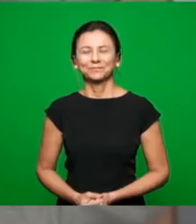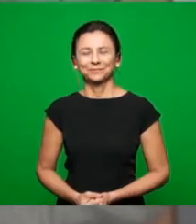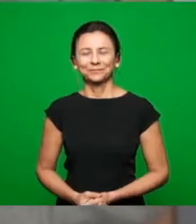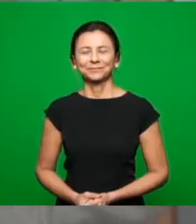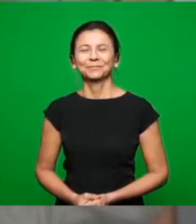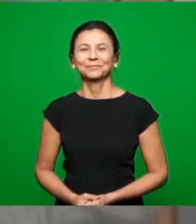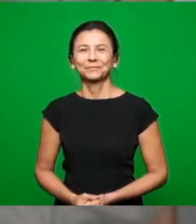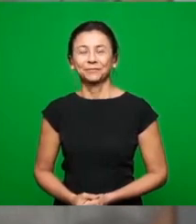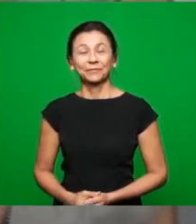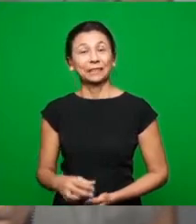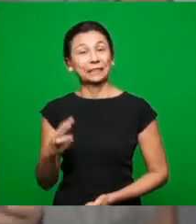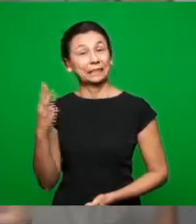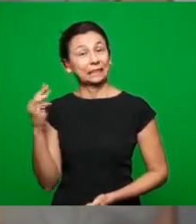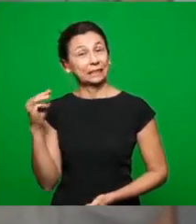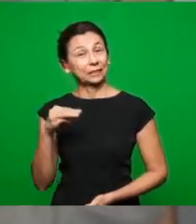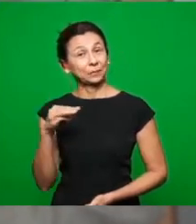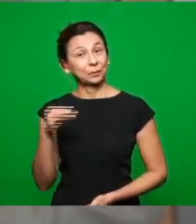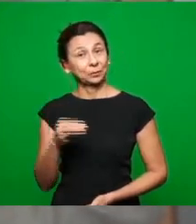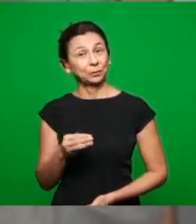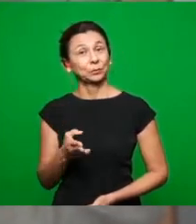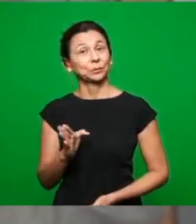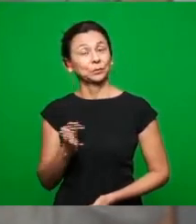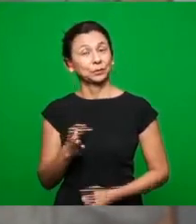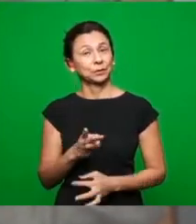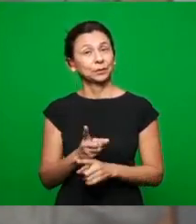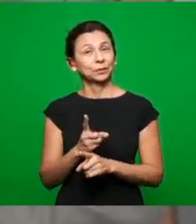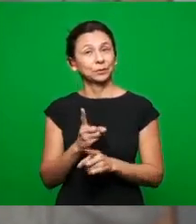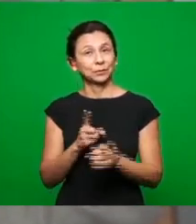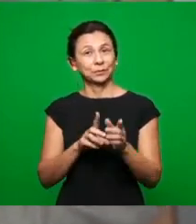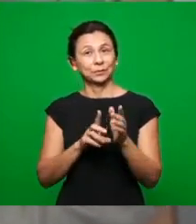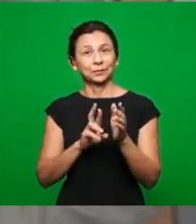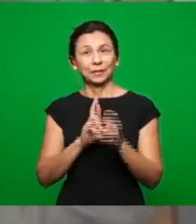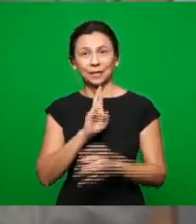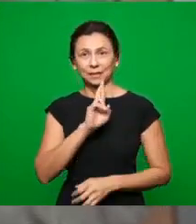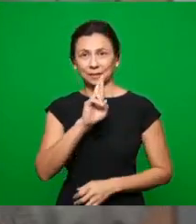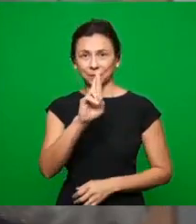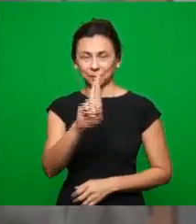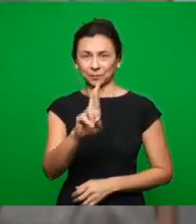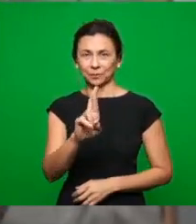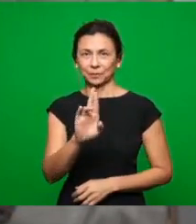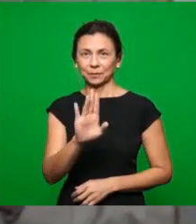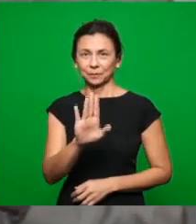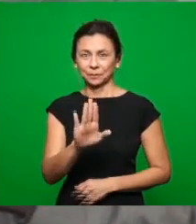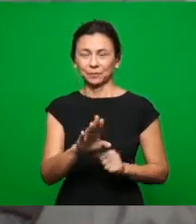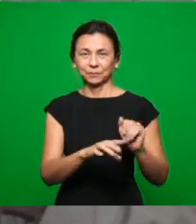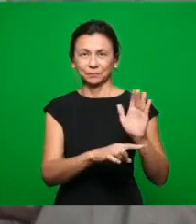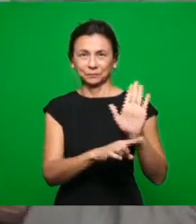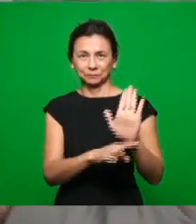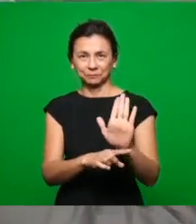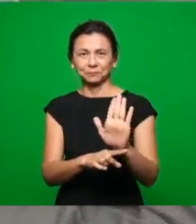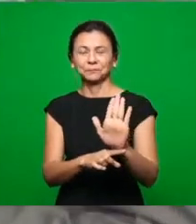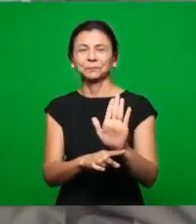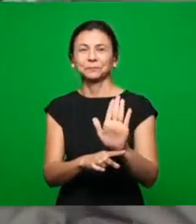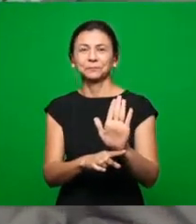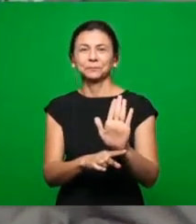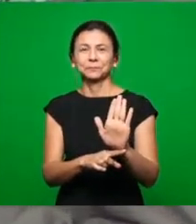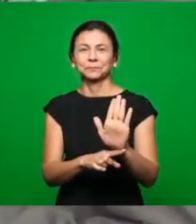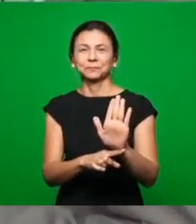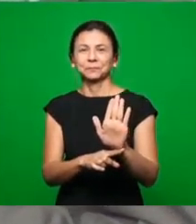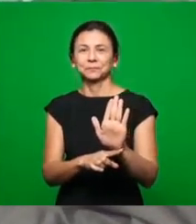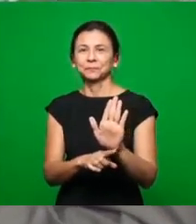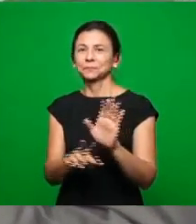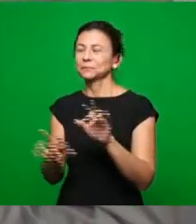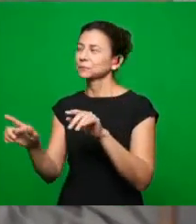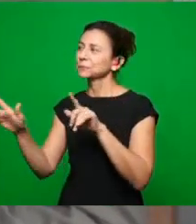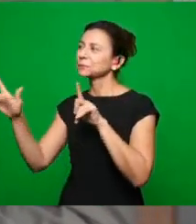Well, my brethren, I hope that with 3 minutes you may have found the answer to the question, but I'm going to help you here